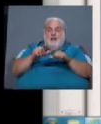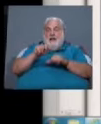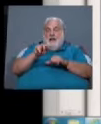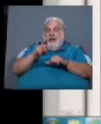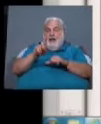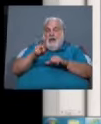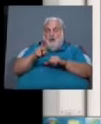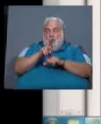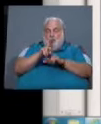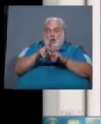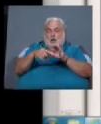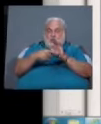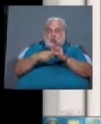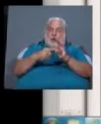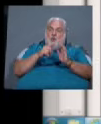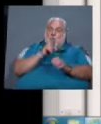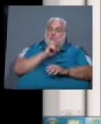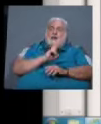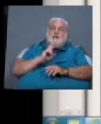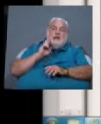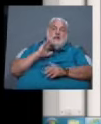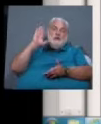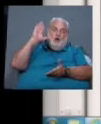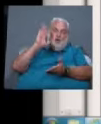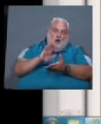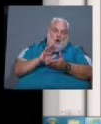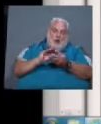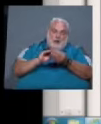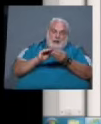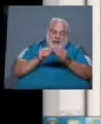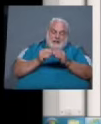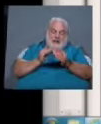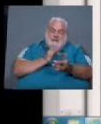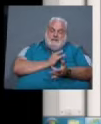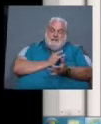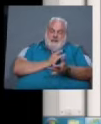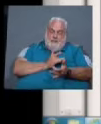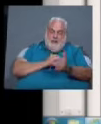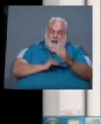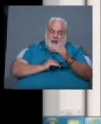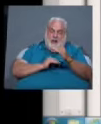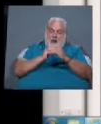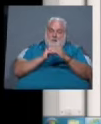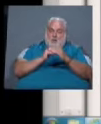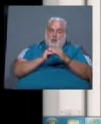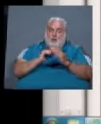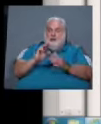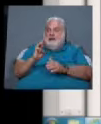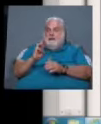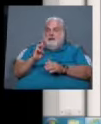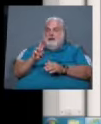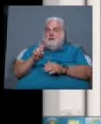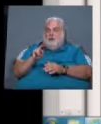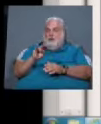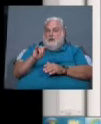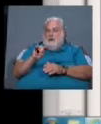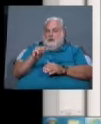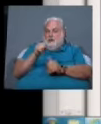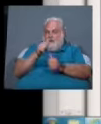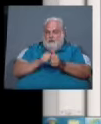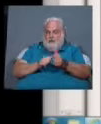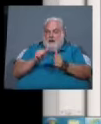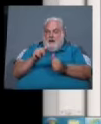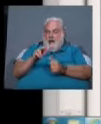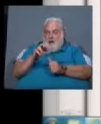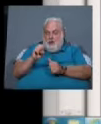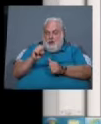shows this as residential low density, which is typically up to 6 units per acre. And again, as I